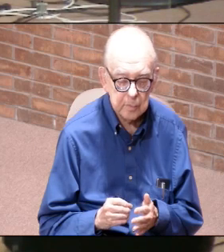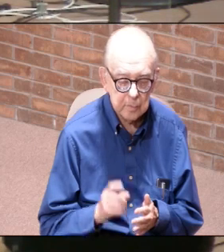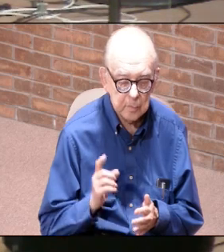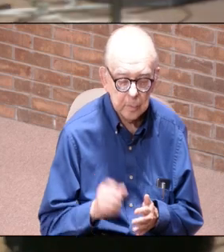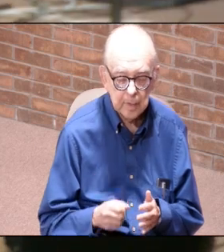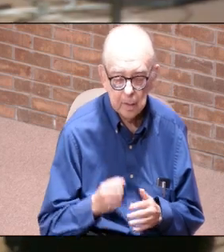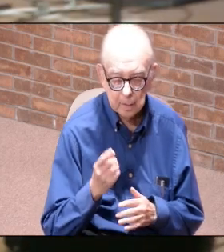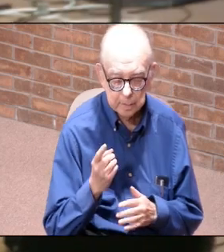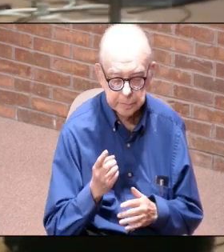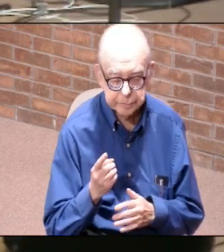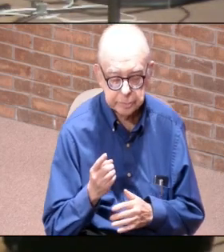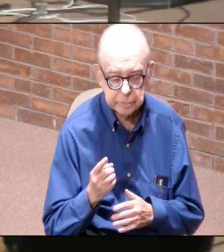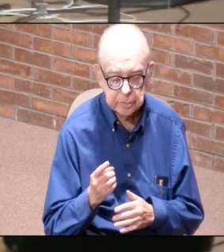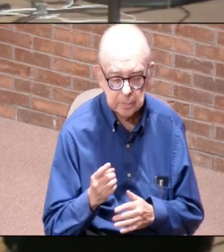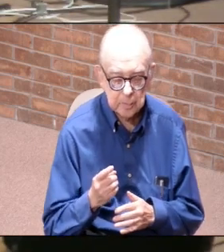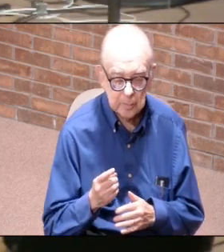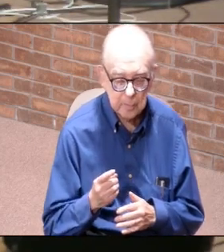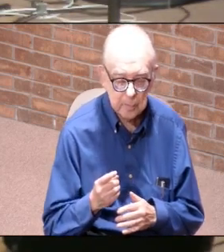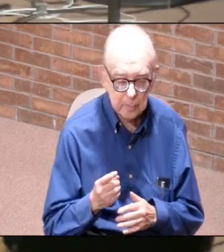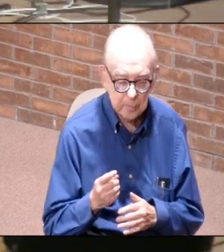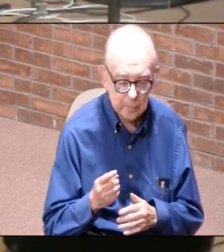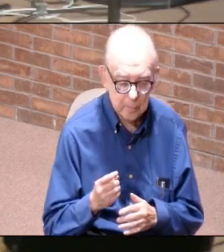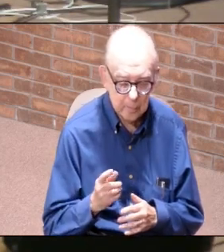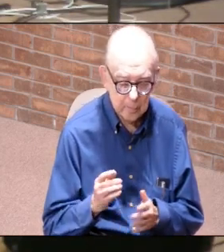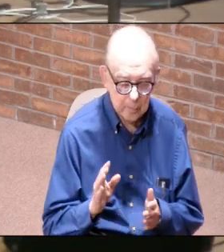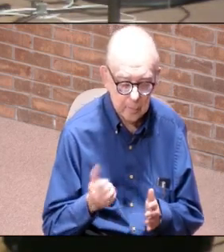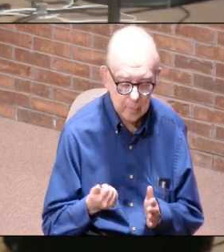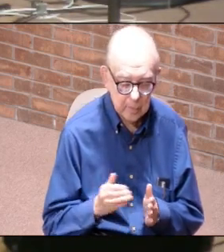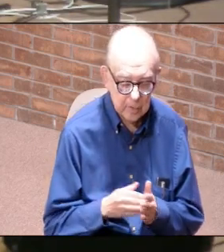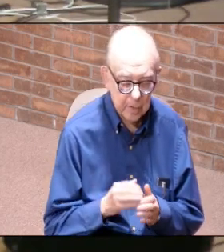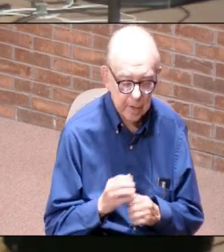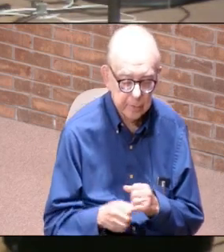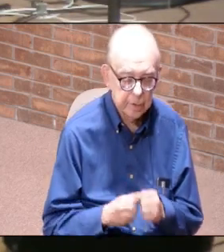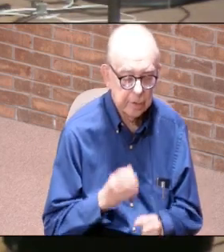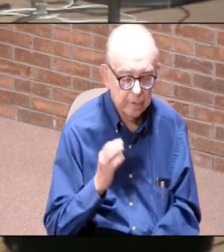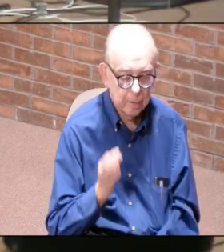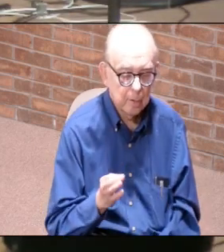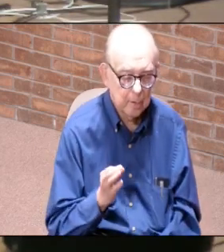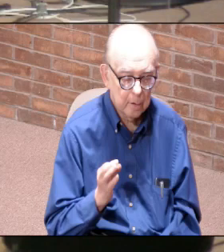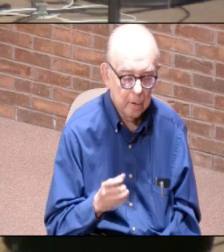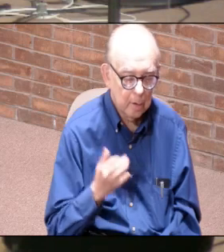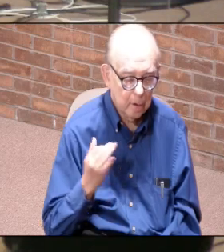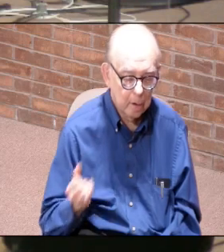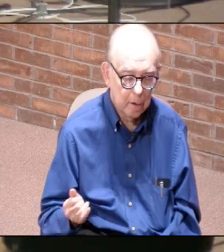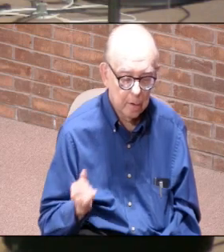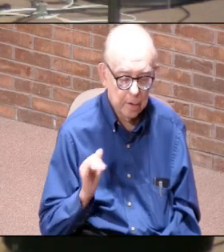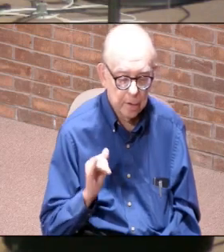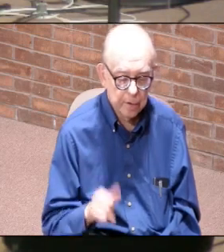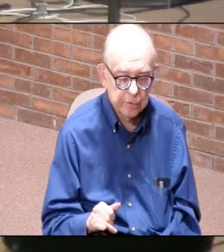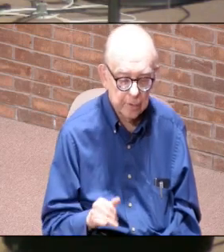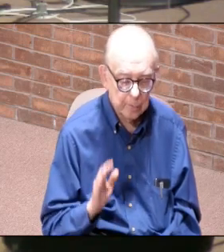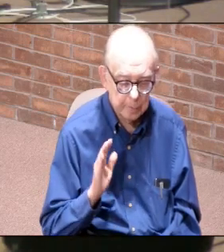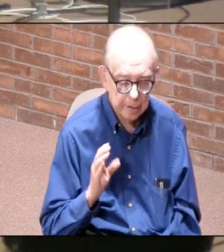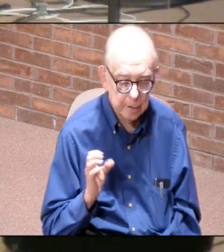you need to understand something. In 10,000 years from now, gold is still going to be gold.